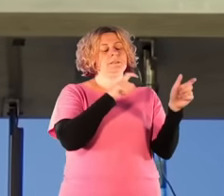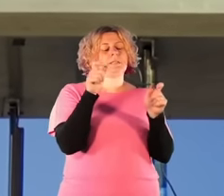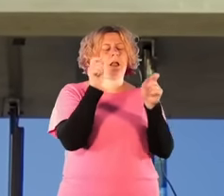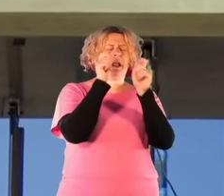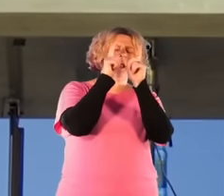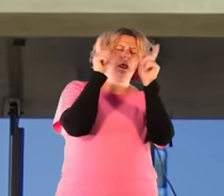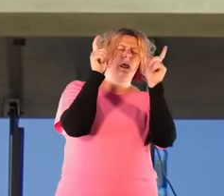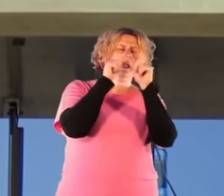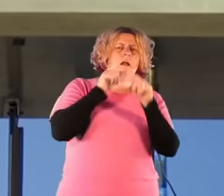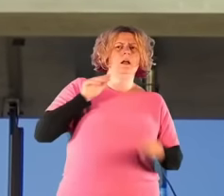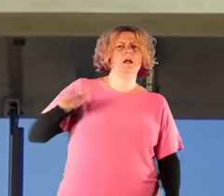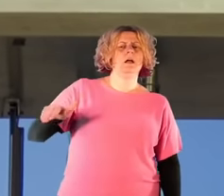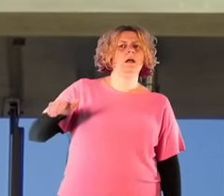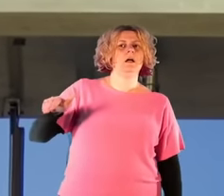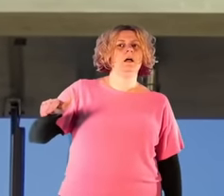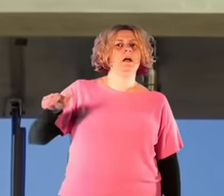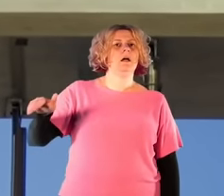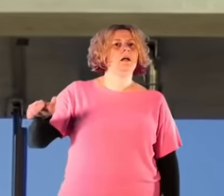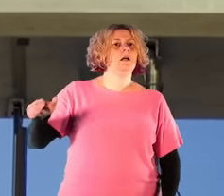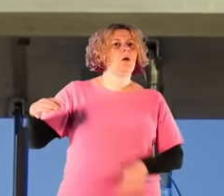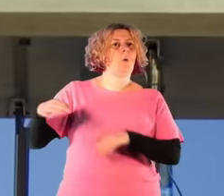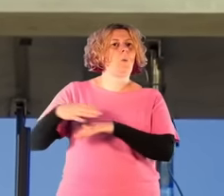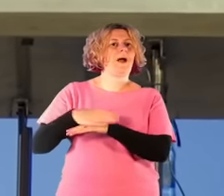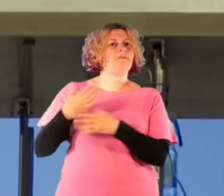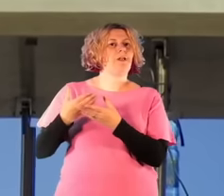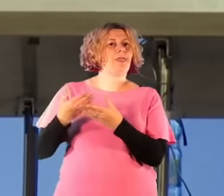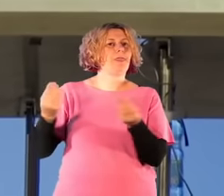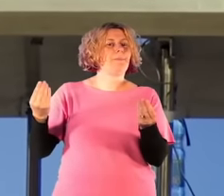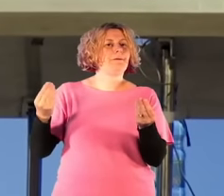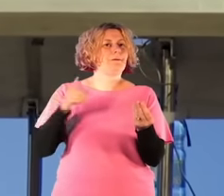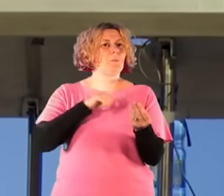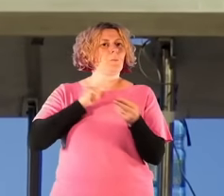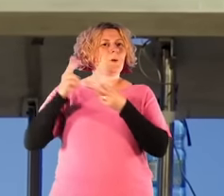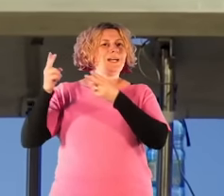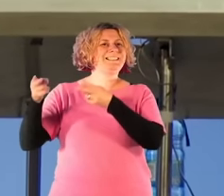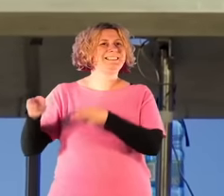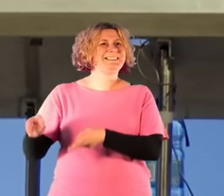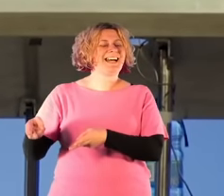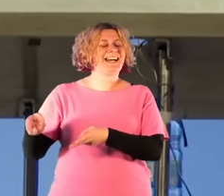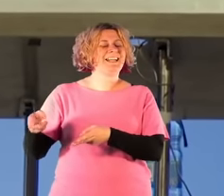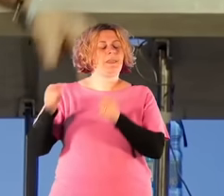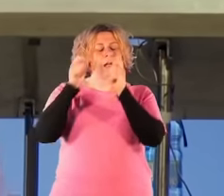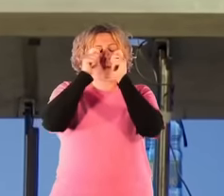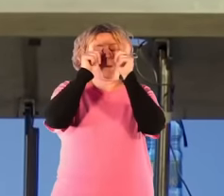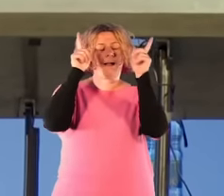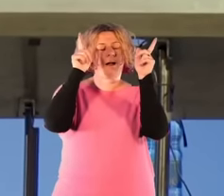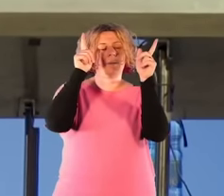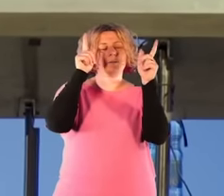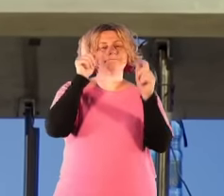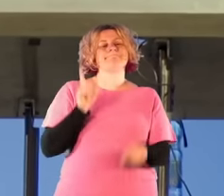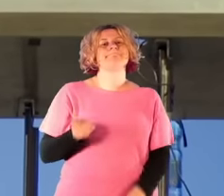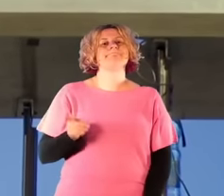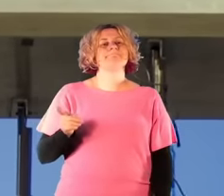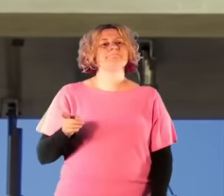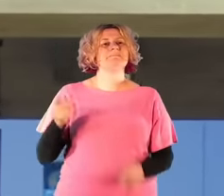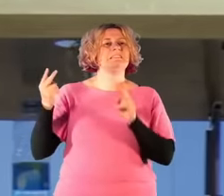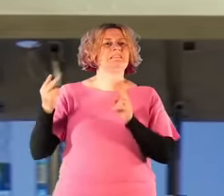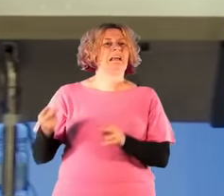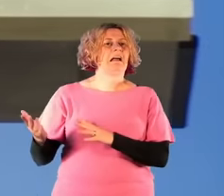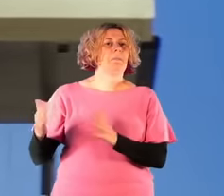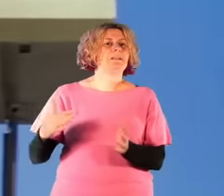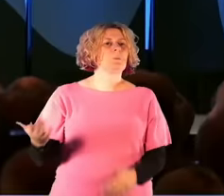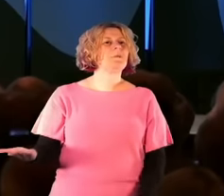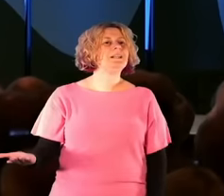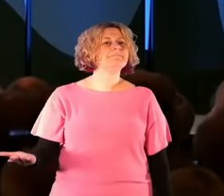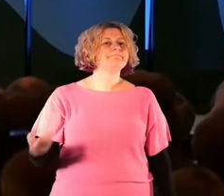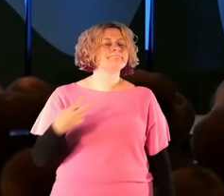her. And she's not there. And I come into reality and realize she's not there. Or the young